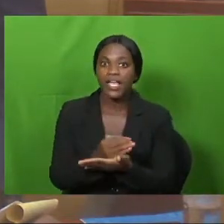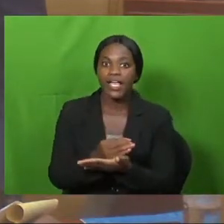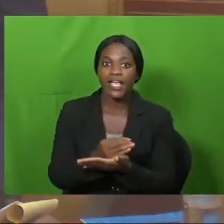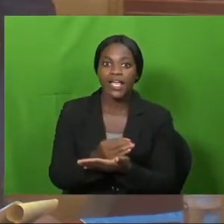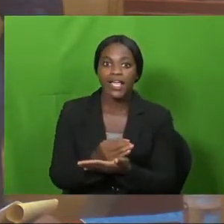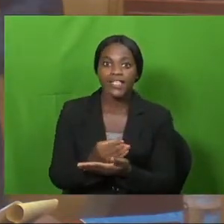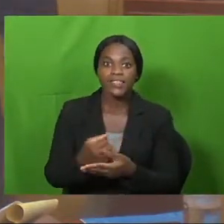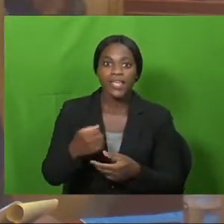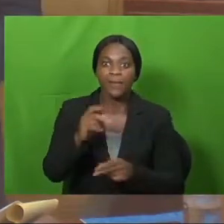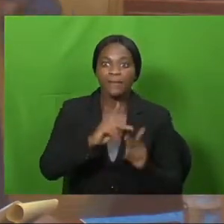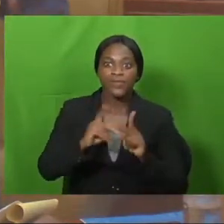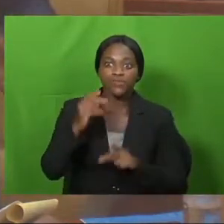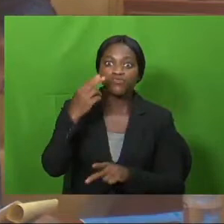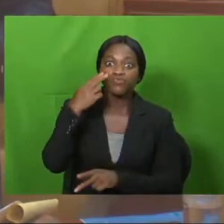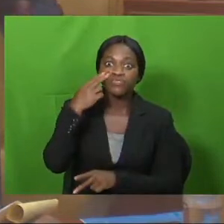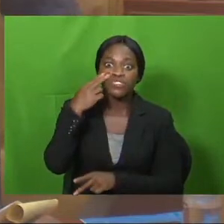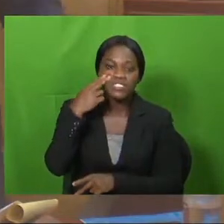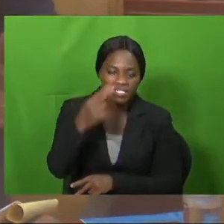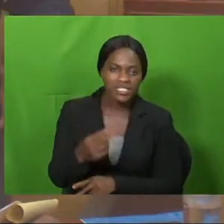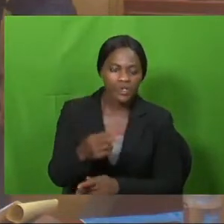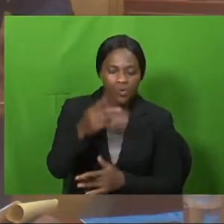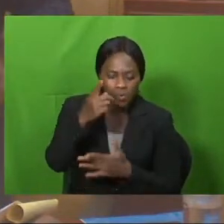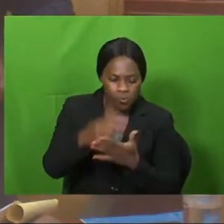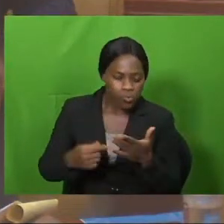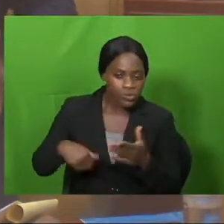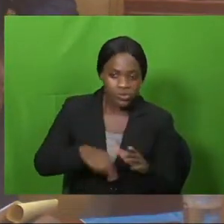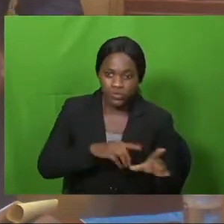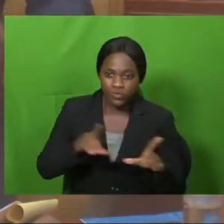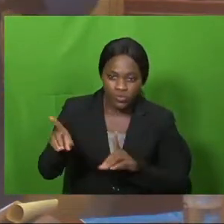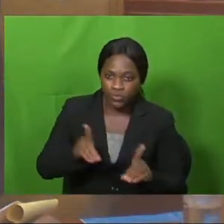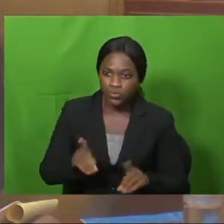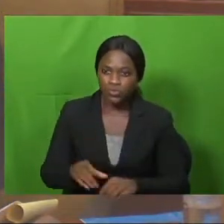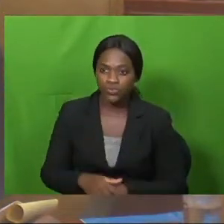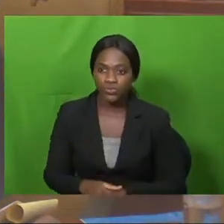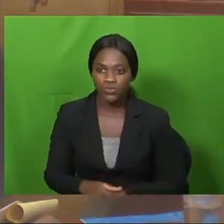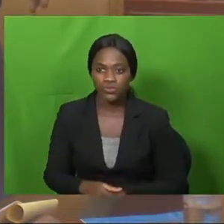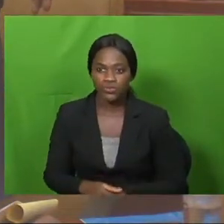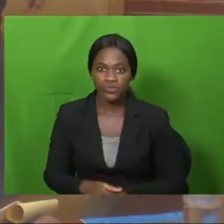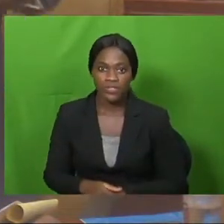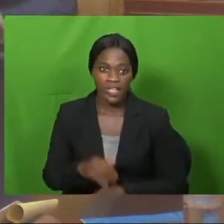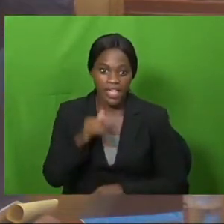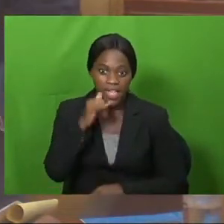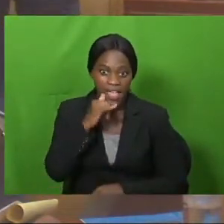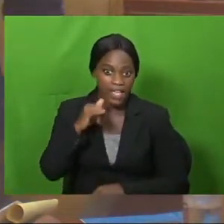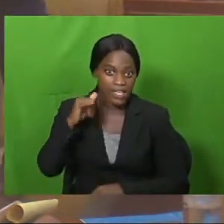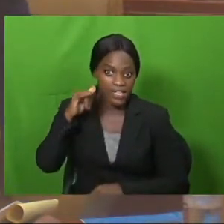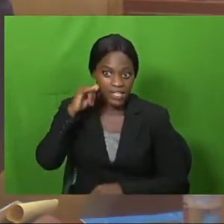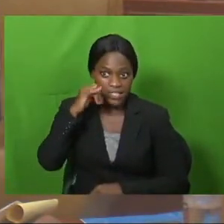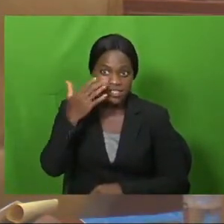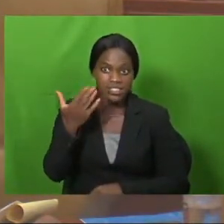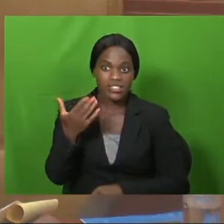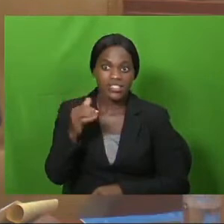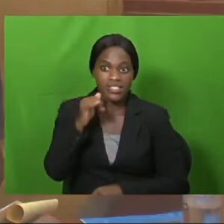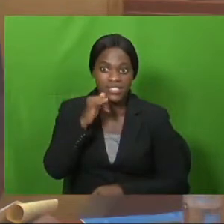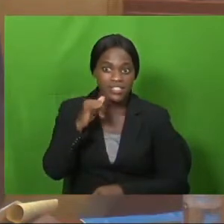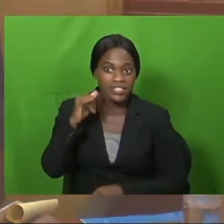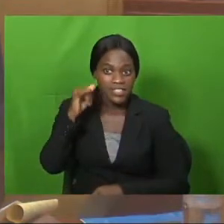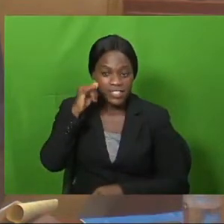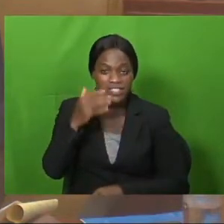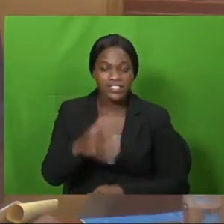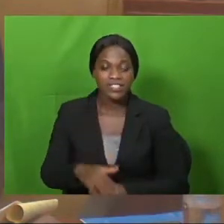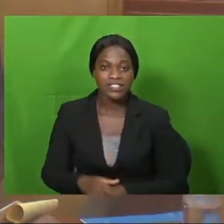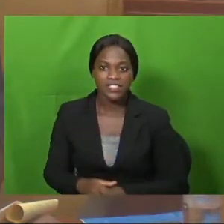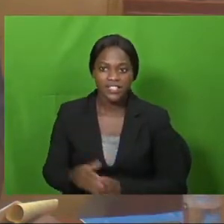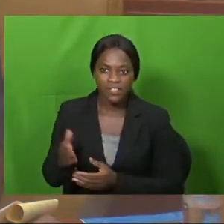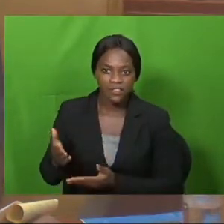see pictorially what has been done. Like it was tabled yesterday as an annexa. Yes, that's the annexa.